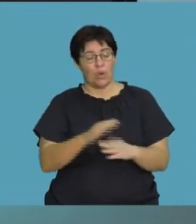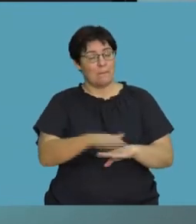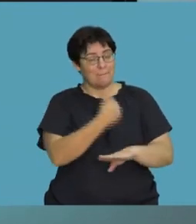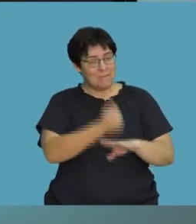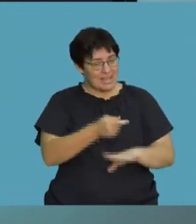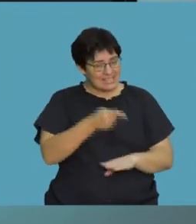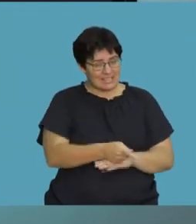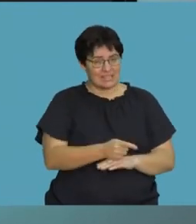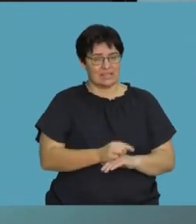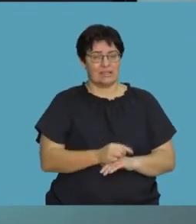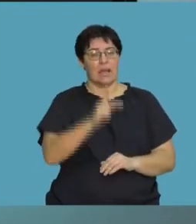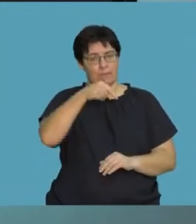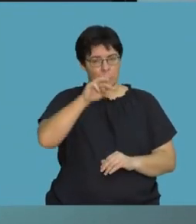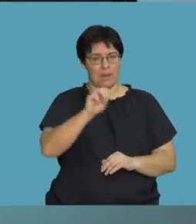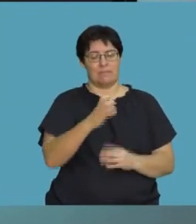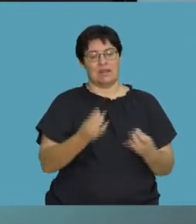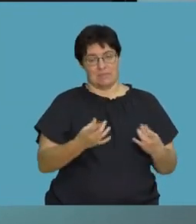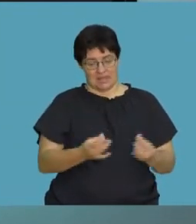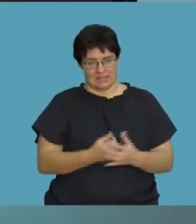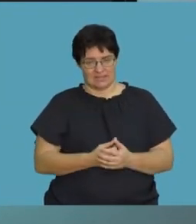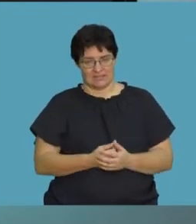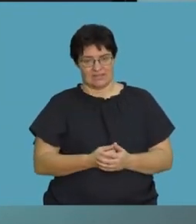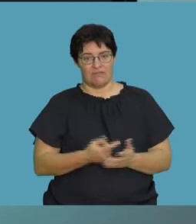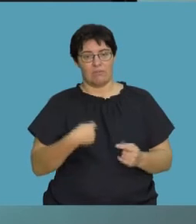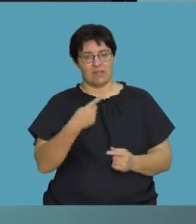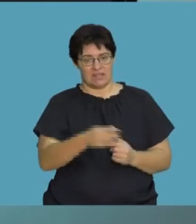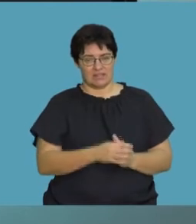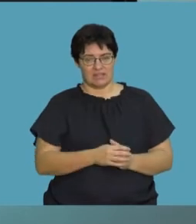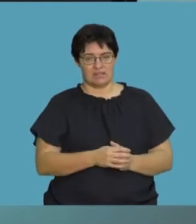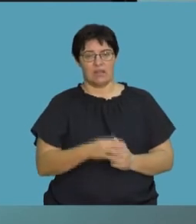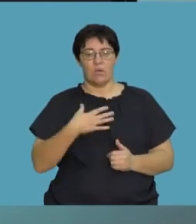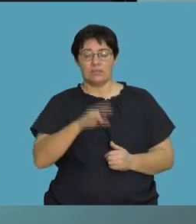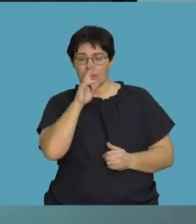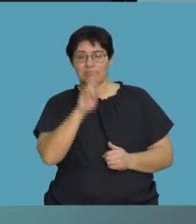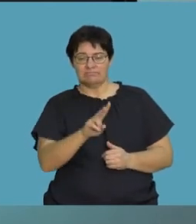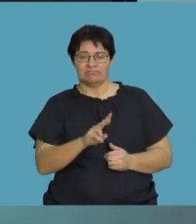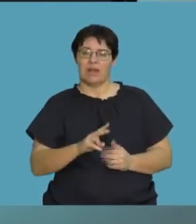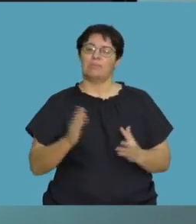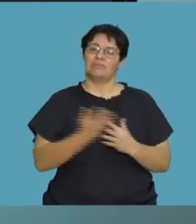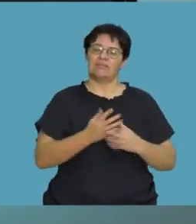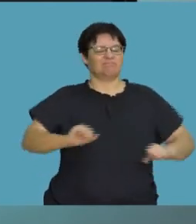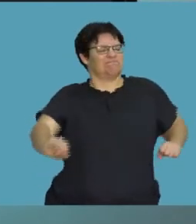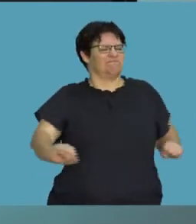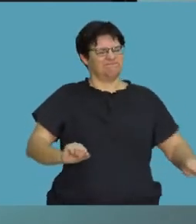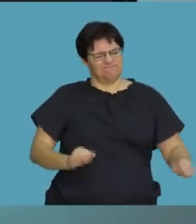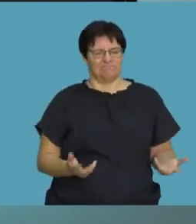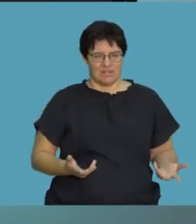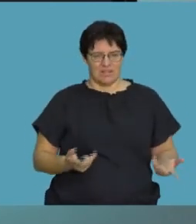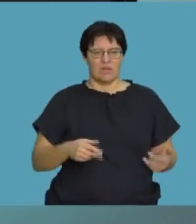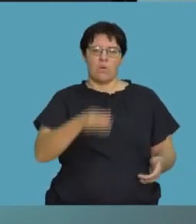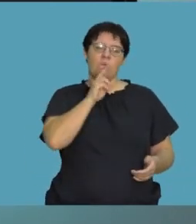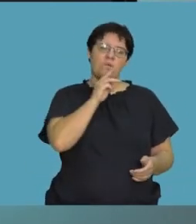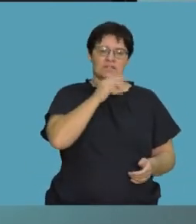bases to be prime numbers. Guys, from me to you, I want you to please take a walk a bit around the house, drink